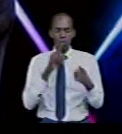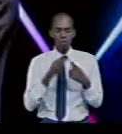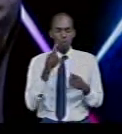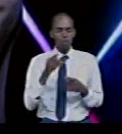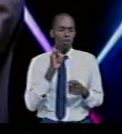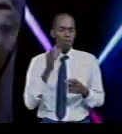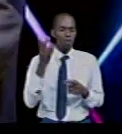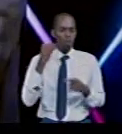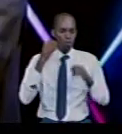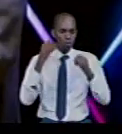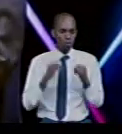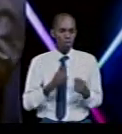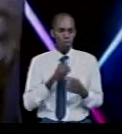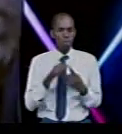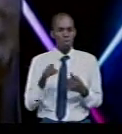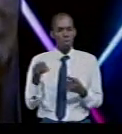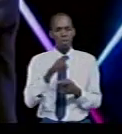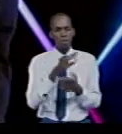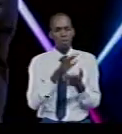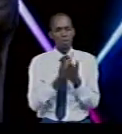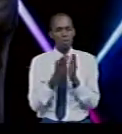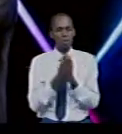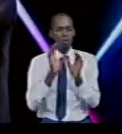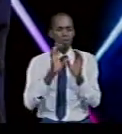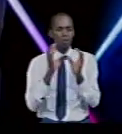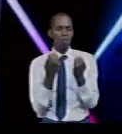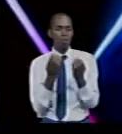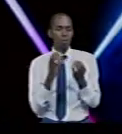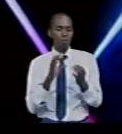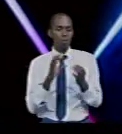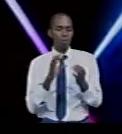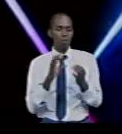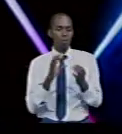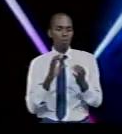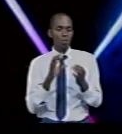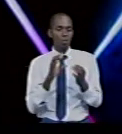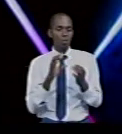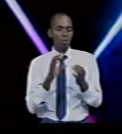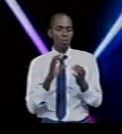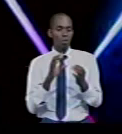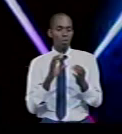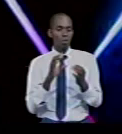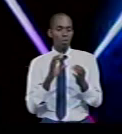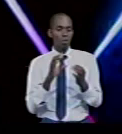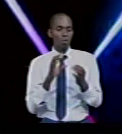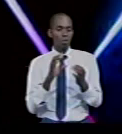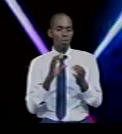converted, he was strong when he got saved. But now day